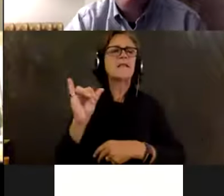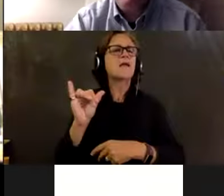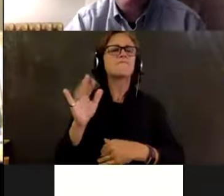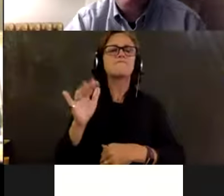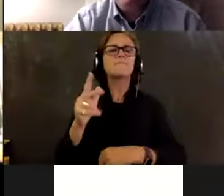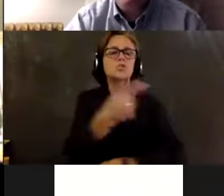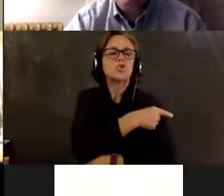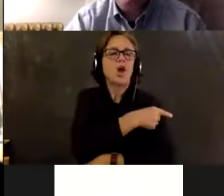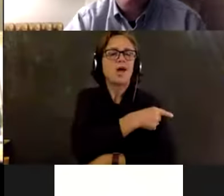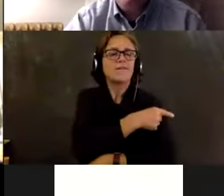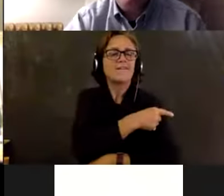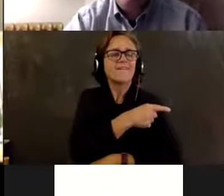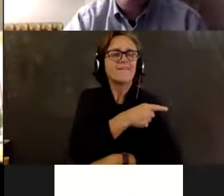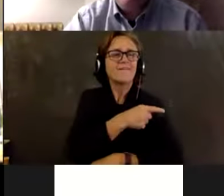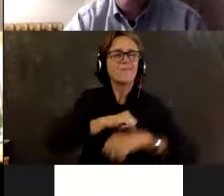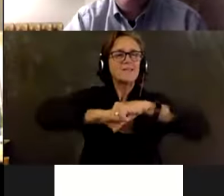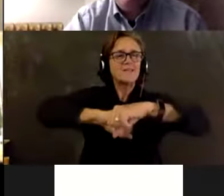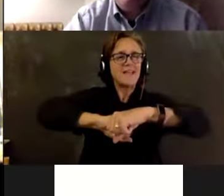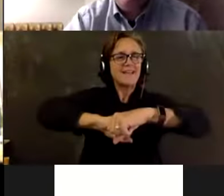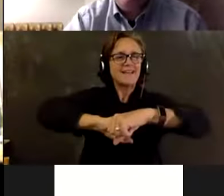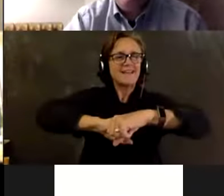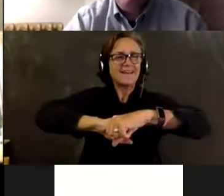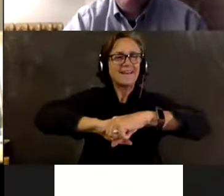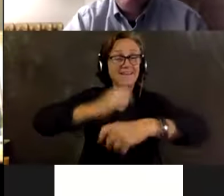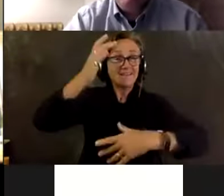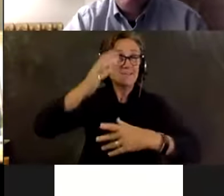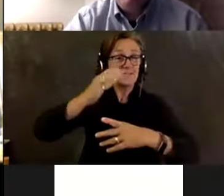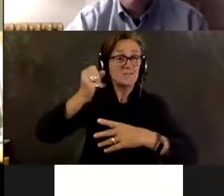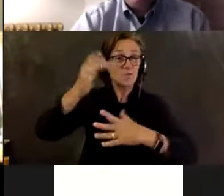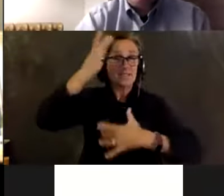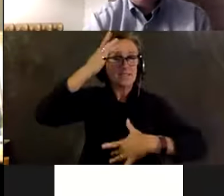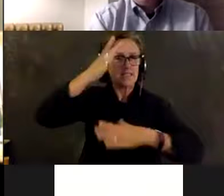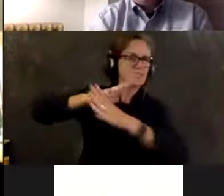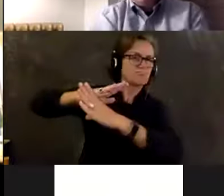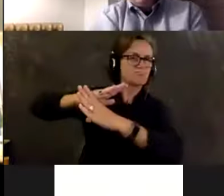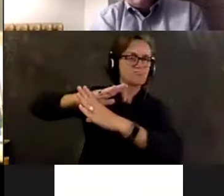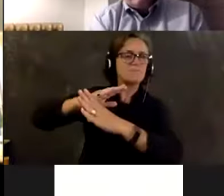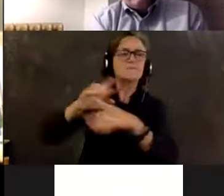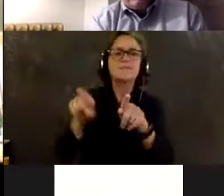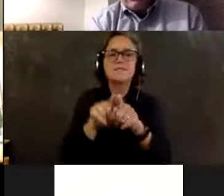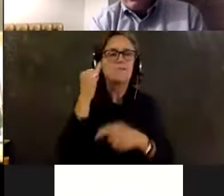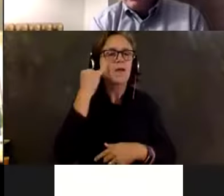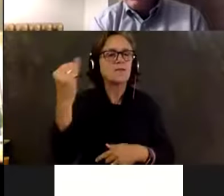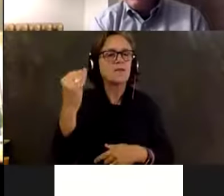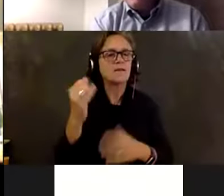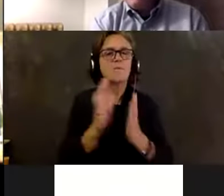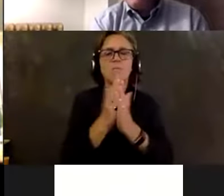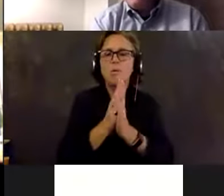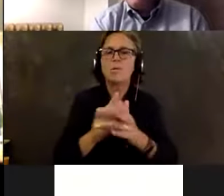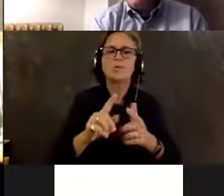give your kids vaccinated, right, to prevent disease. These things that we're doing with books and